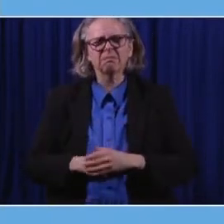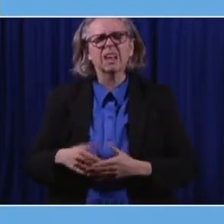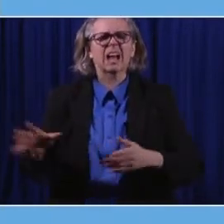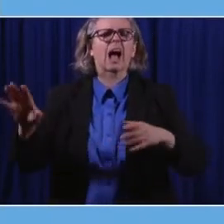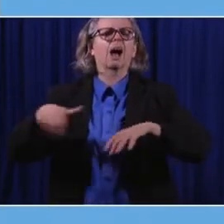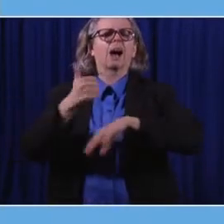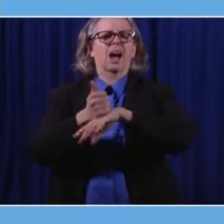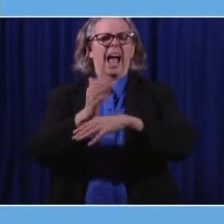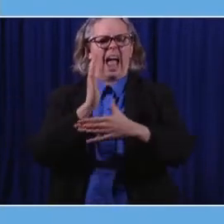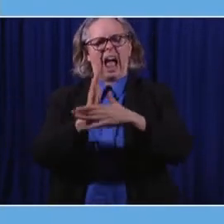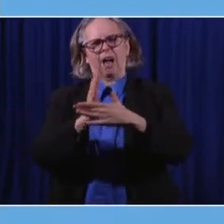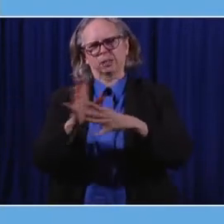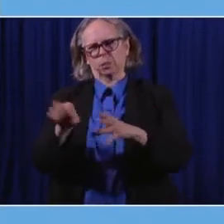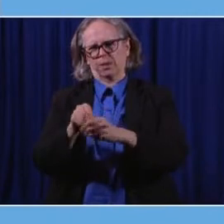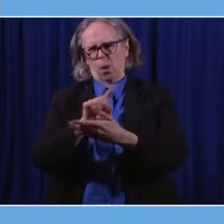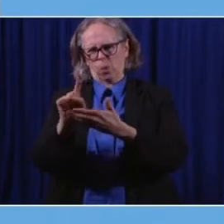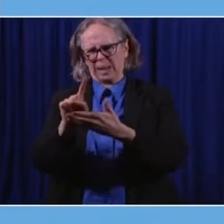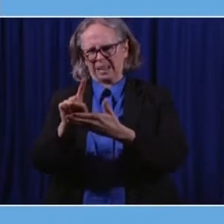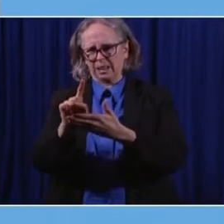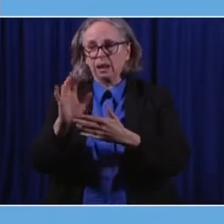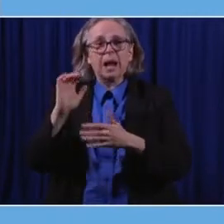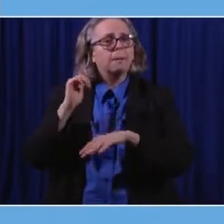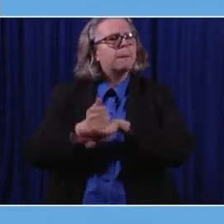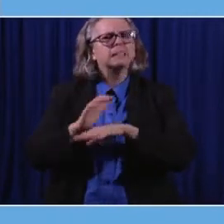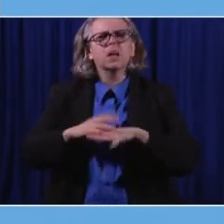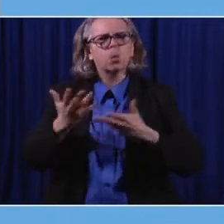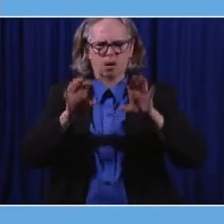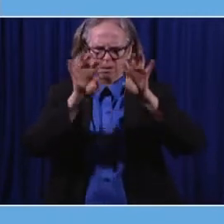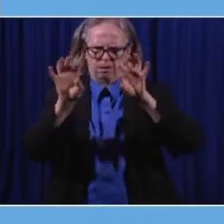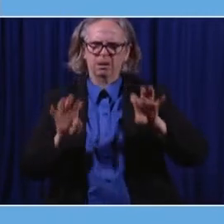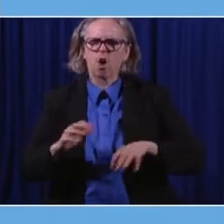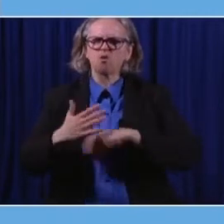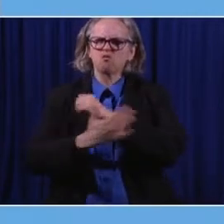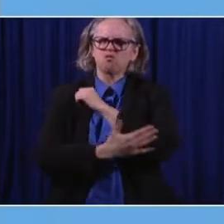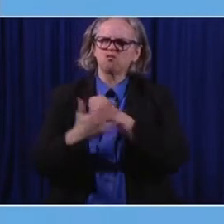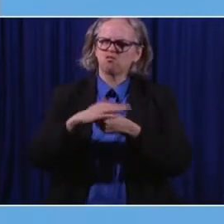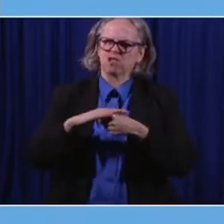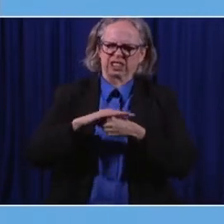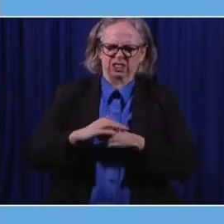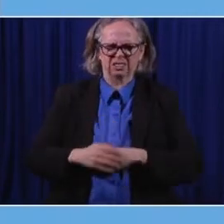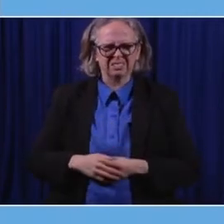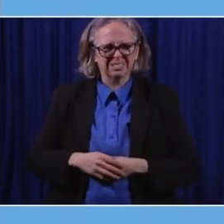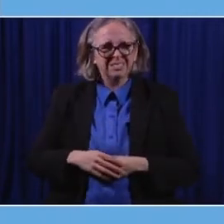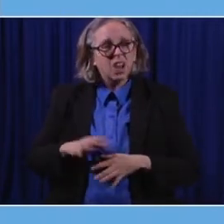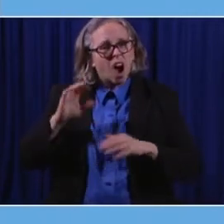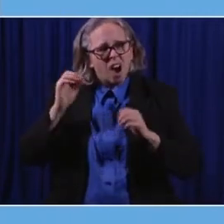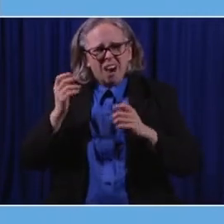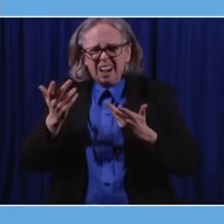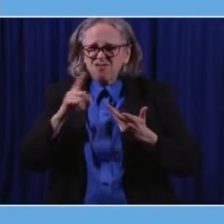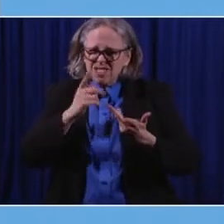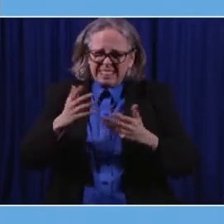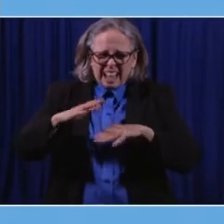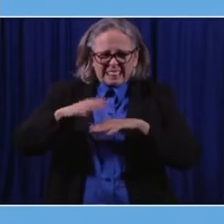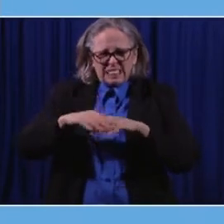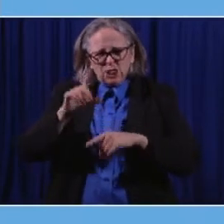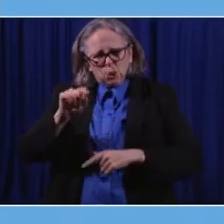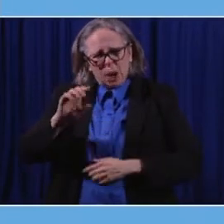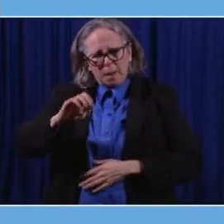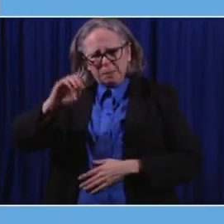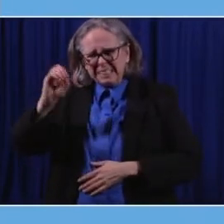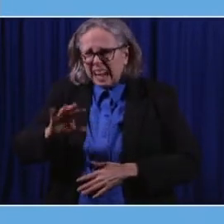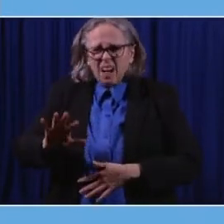by region. All regions of the state have at least 1/5 of their ICU patients who are positive for COVID-19.